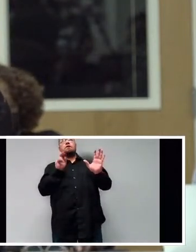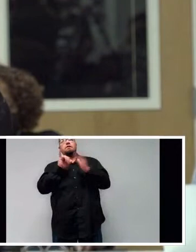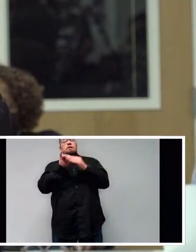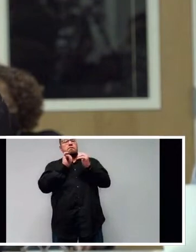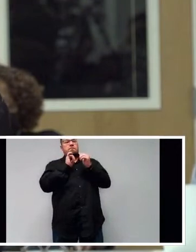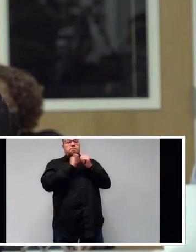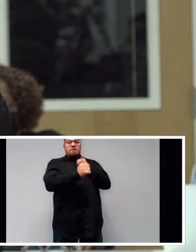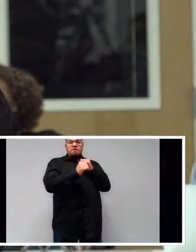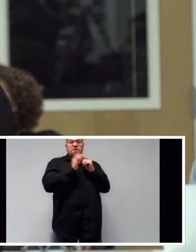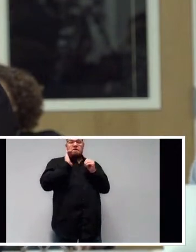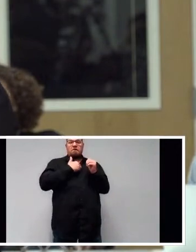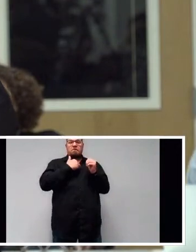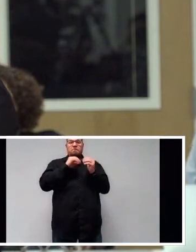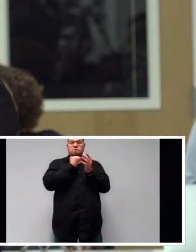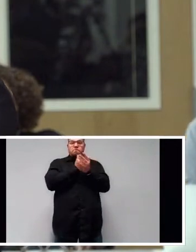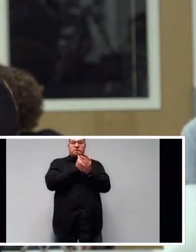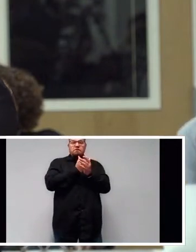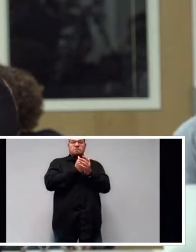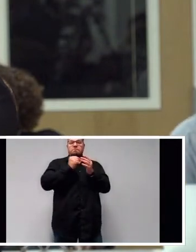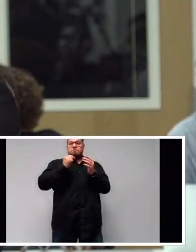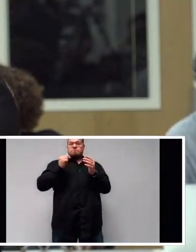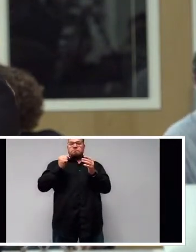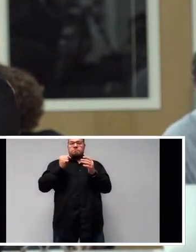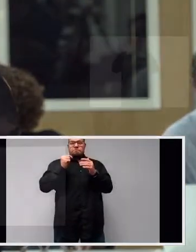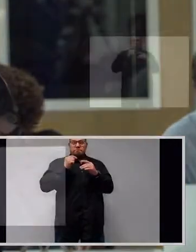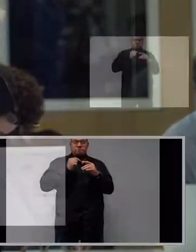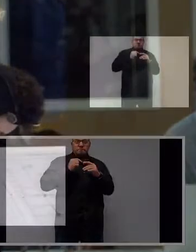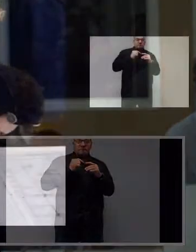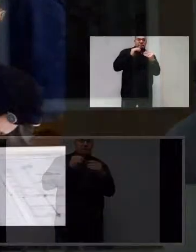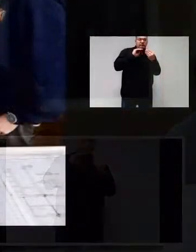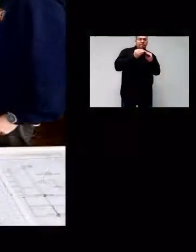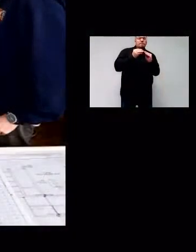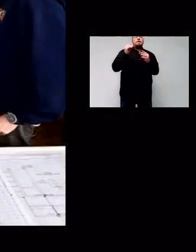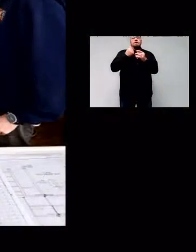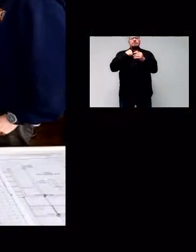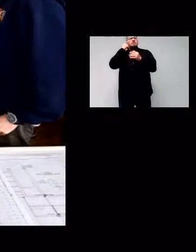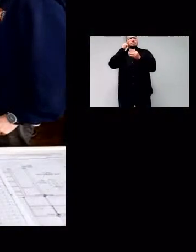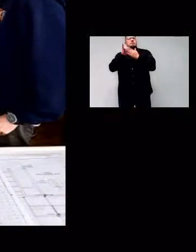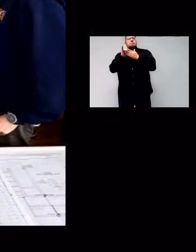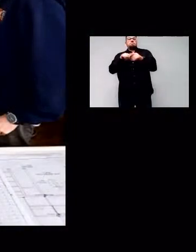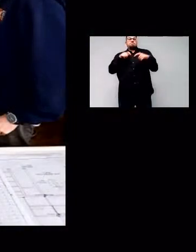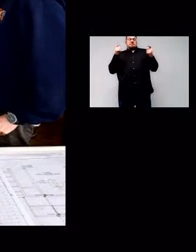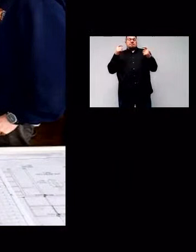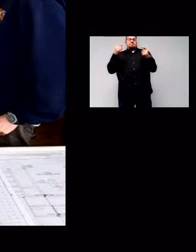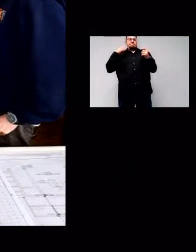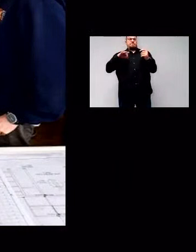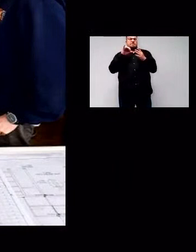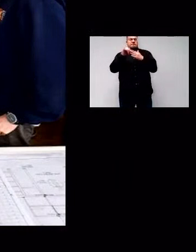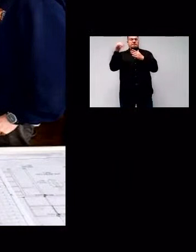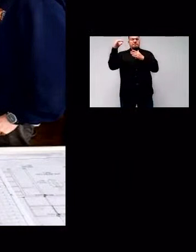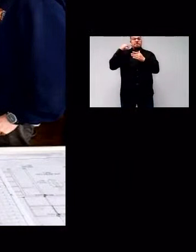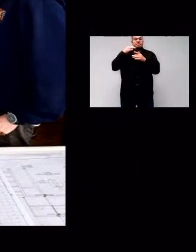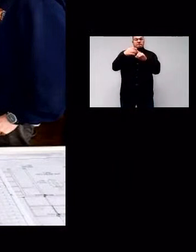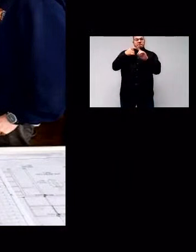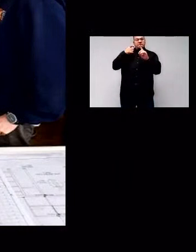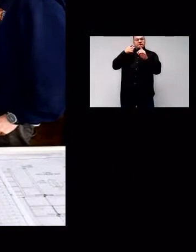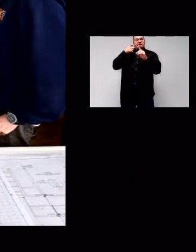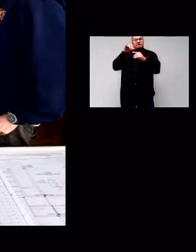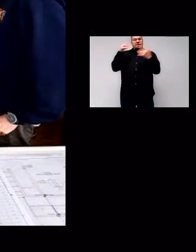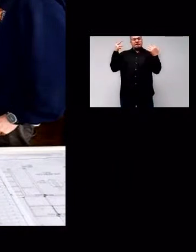grade rates, and our graduation rates. Sometimes I think the greatest advantage is the benefit they get from the integrated